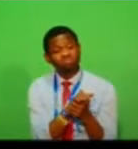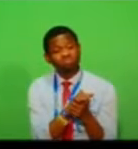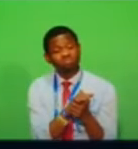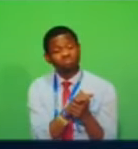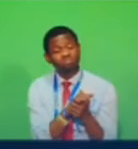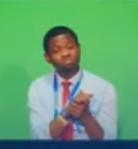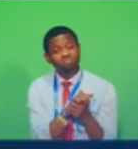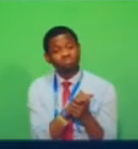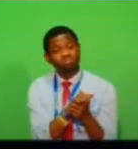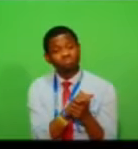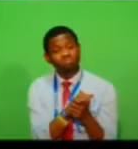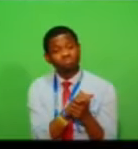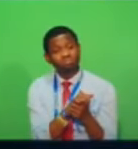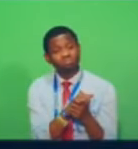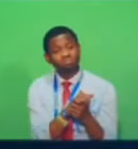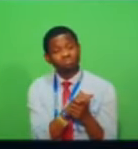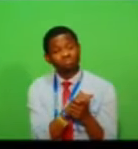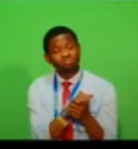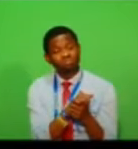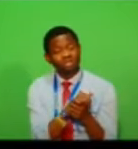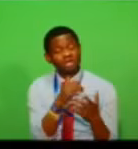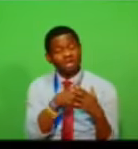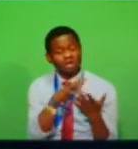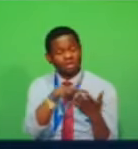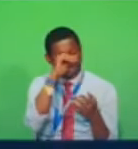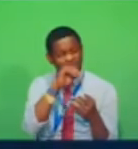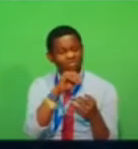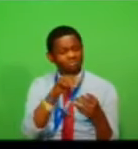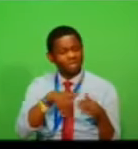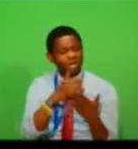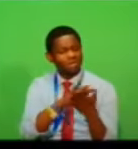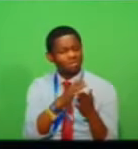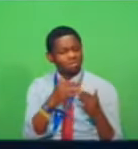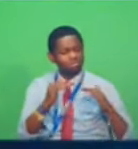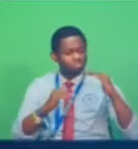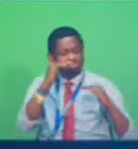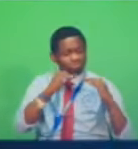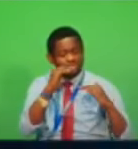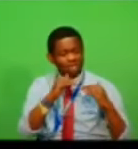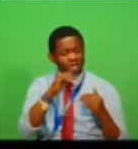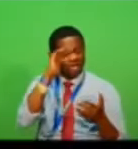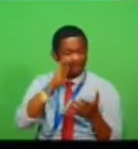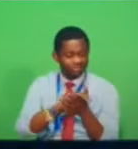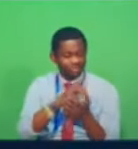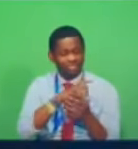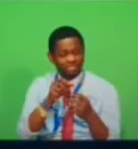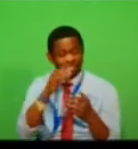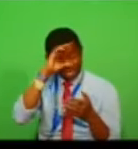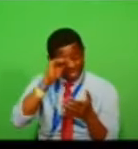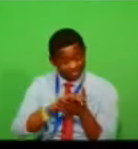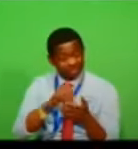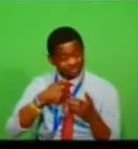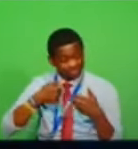husband and doing the things that you do? And someone has also asked a question to Lorraine, which is similar, to say, how do